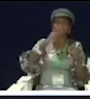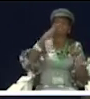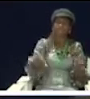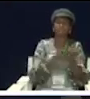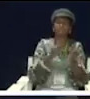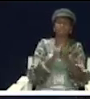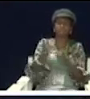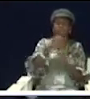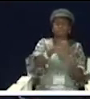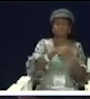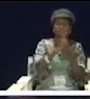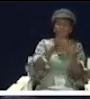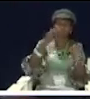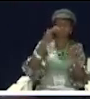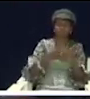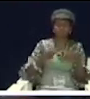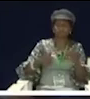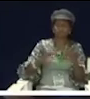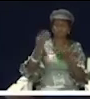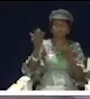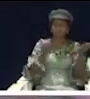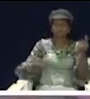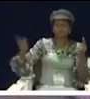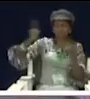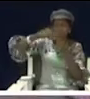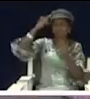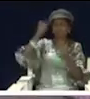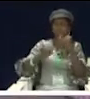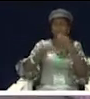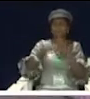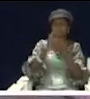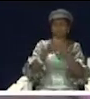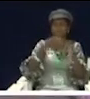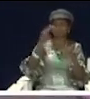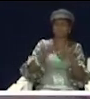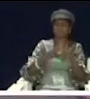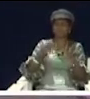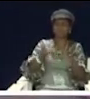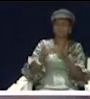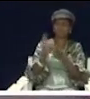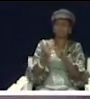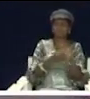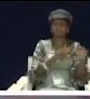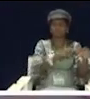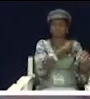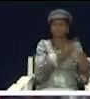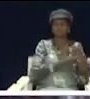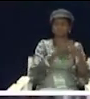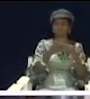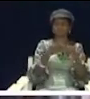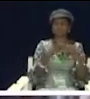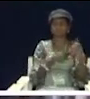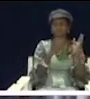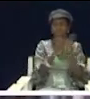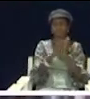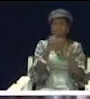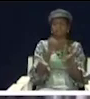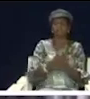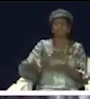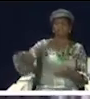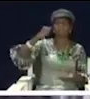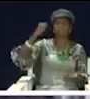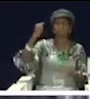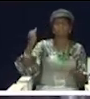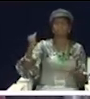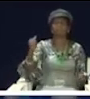them, and let them serve you to the end. In Jesus' mighty name we have prayed.